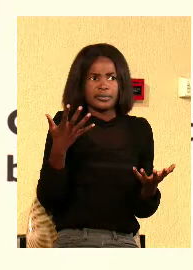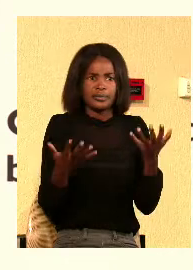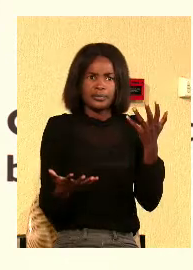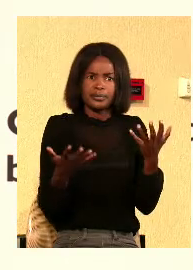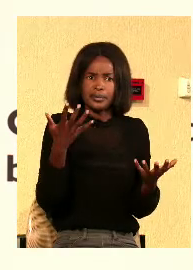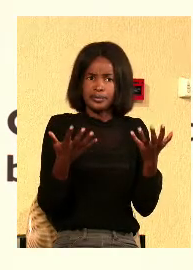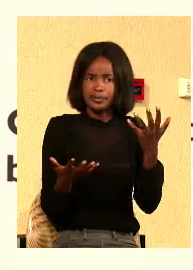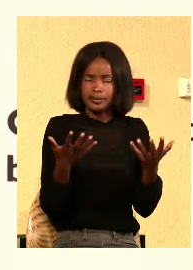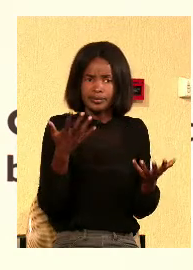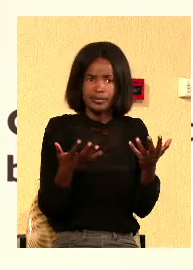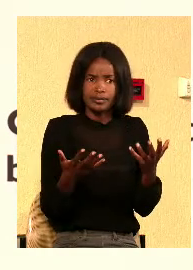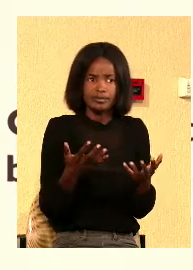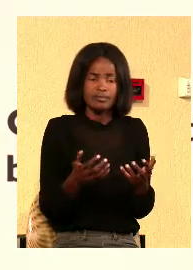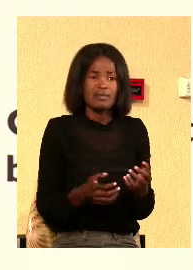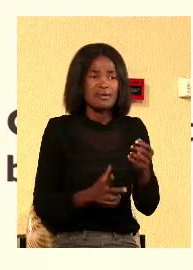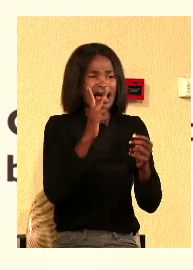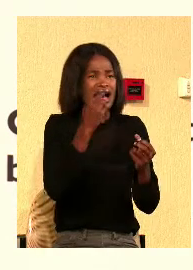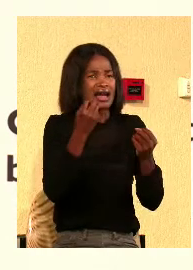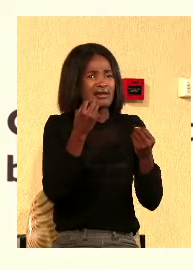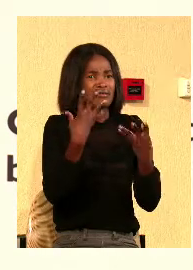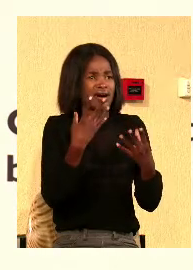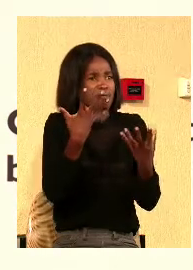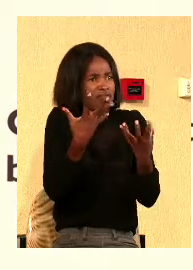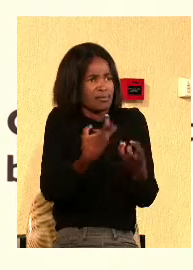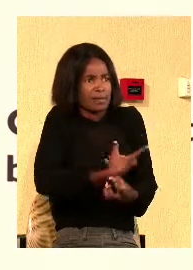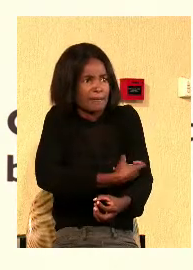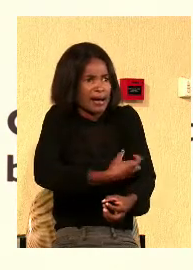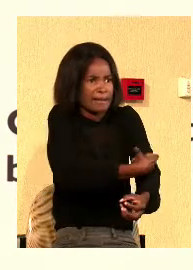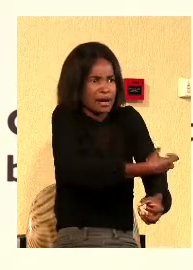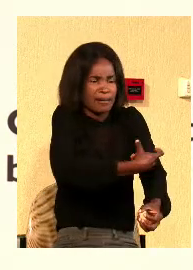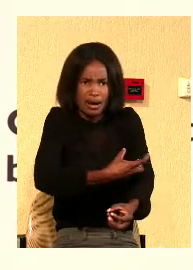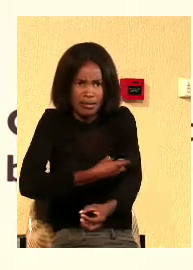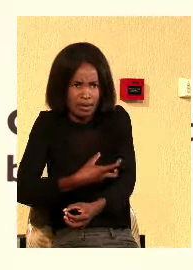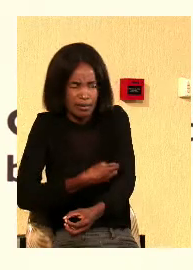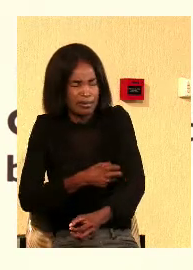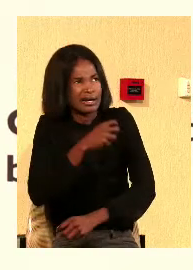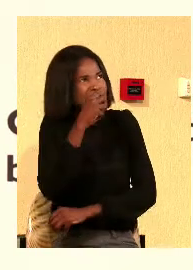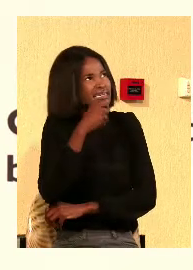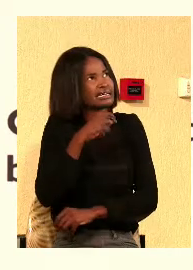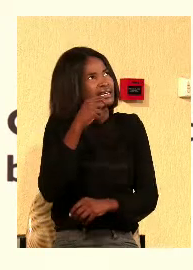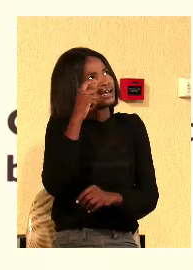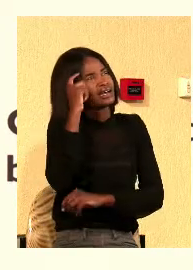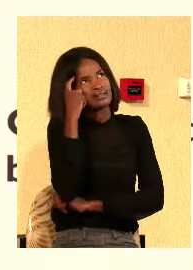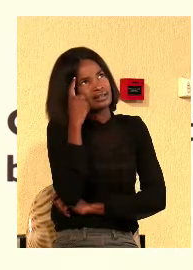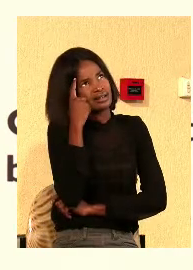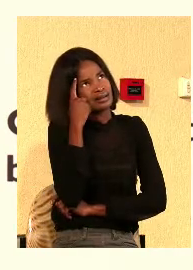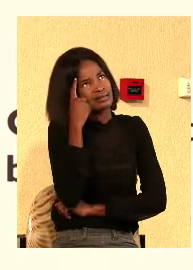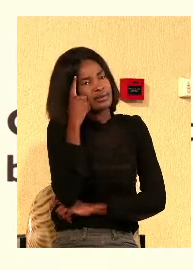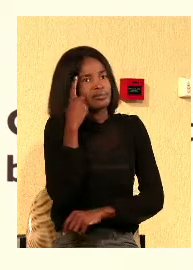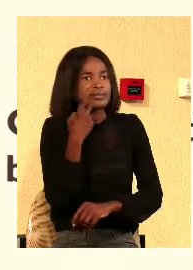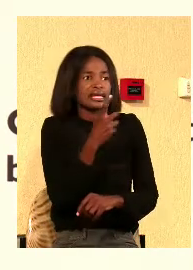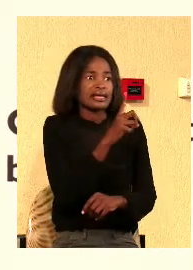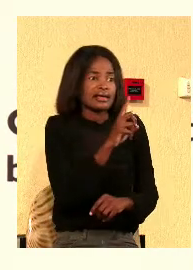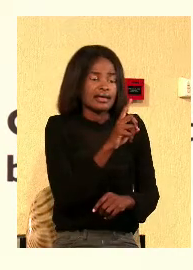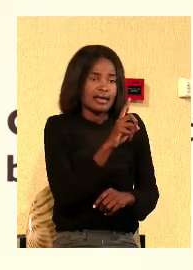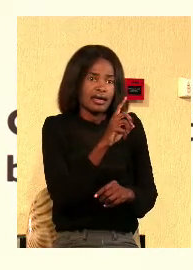that should the West go to the West, we estimated that projection to be able to test at least